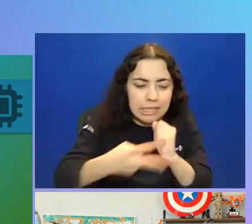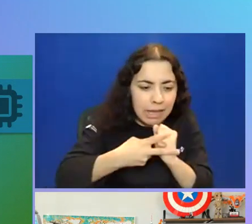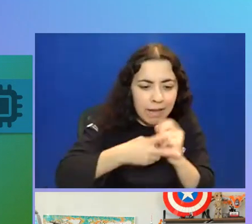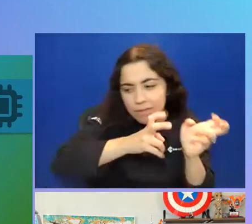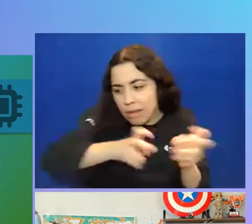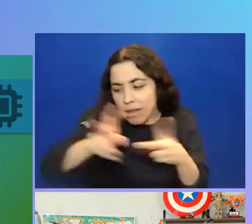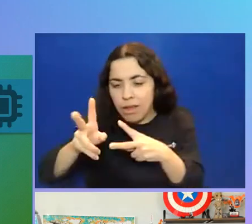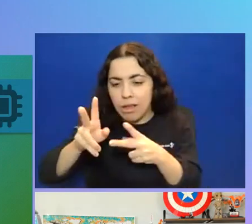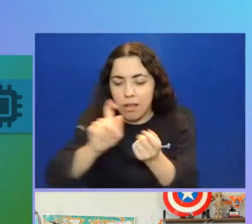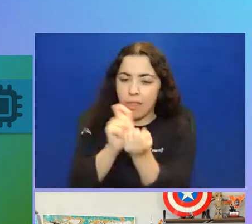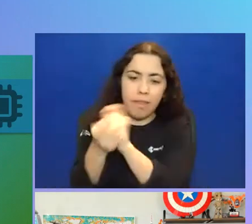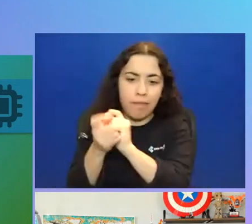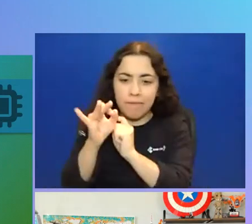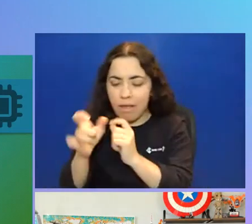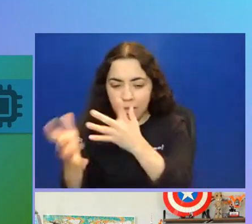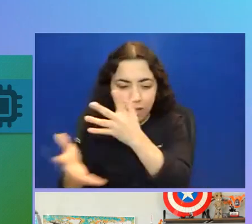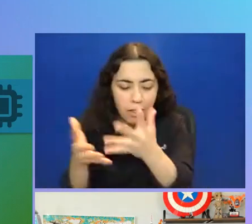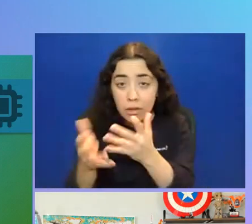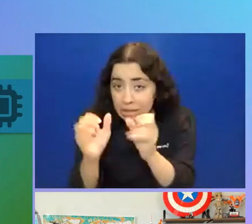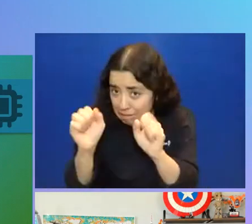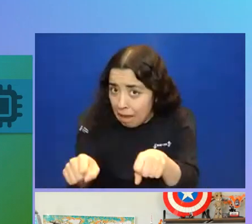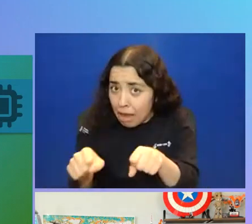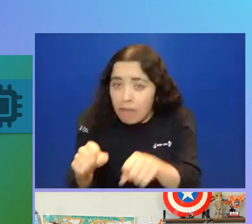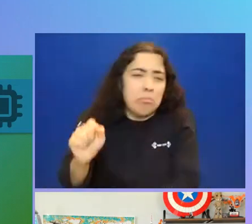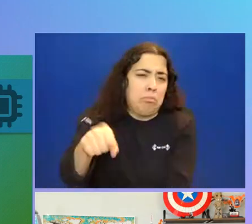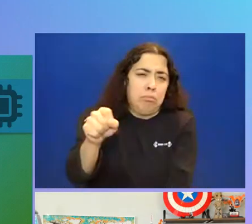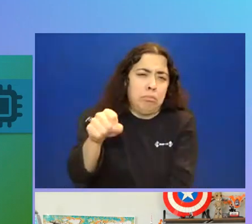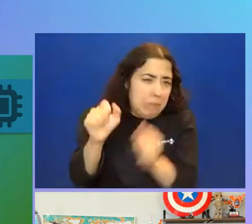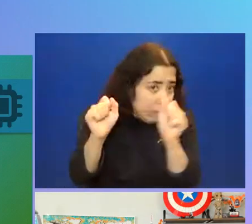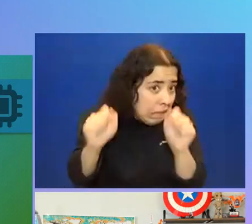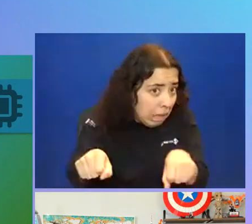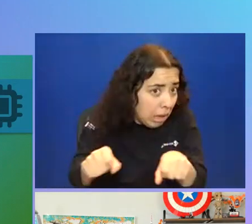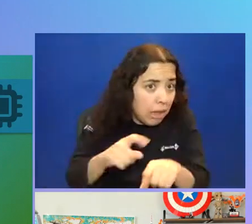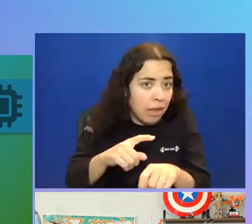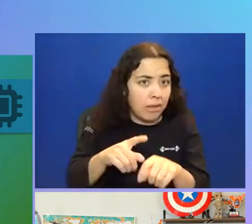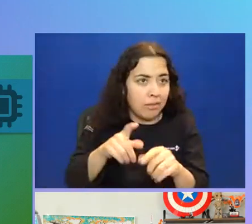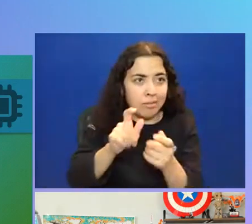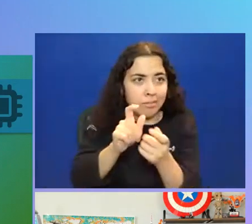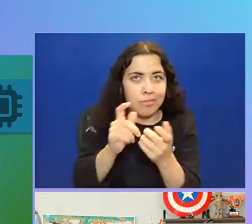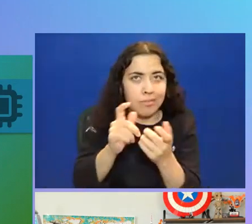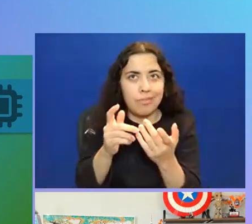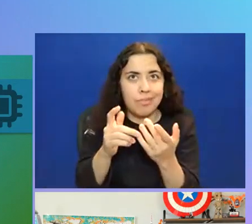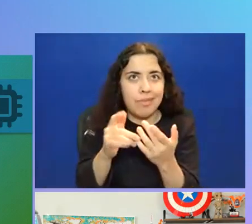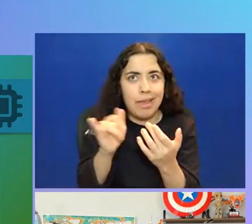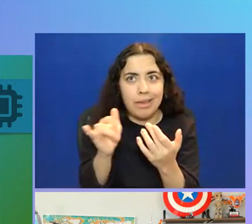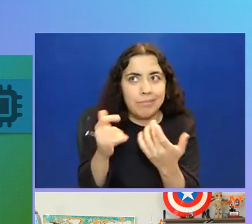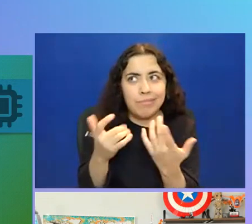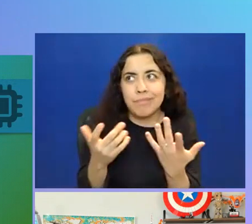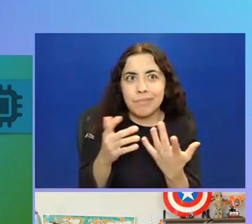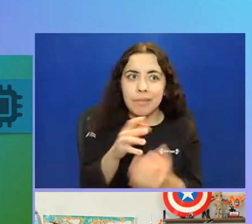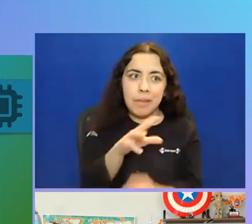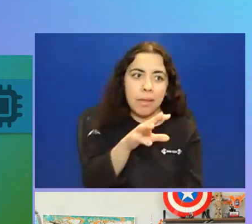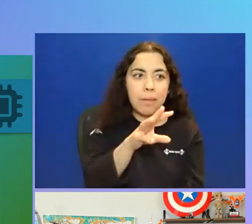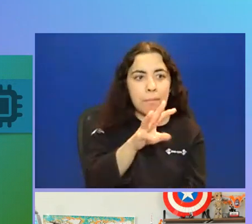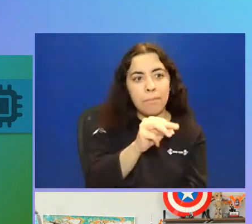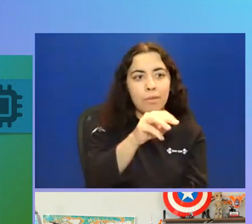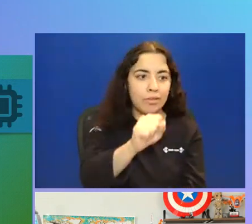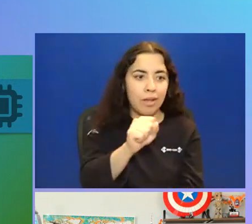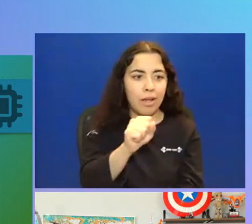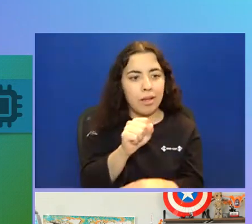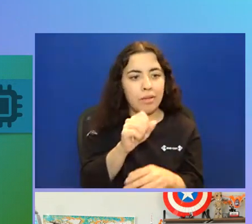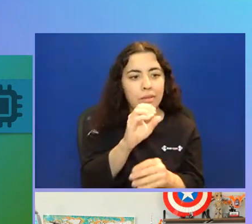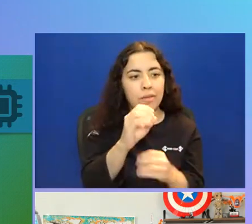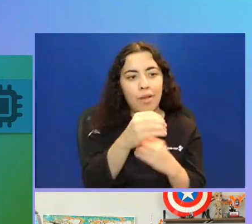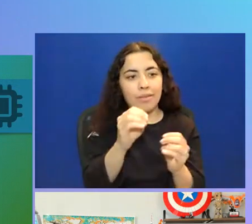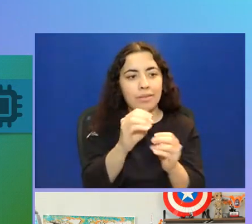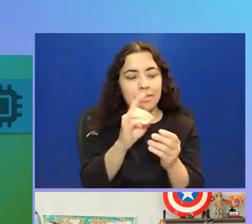so can you do it? Absolutely, right? And you can go after the big ones, like, how to make your Microsoft Office documents